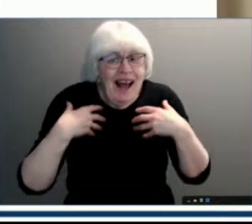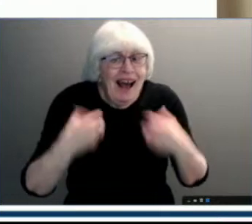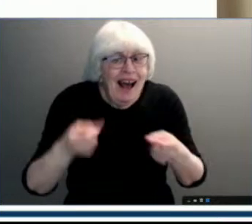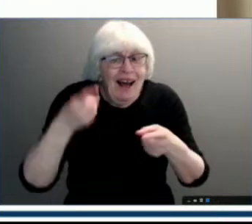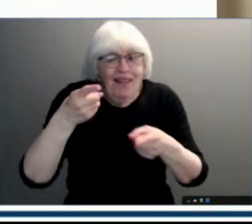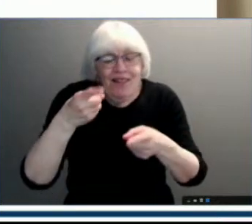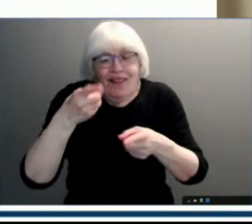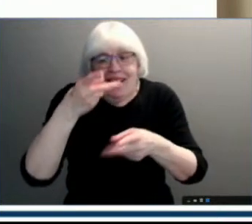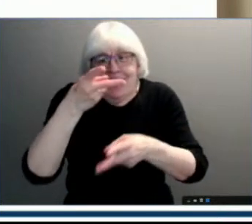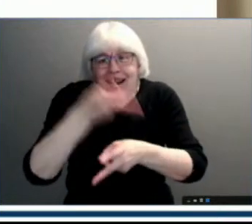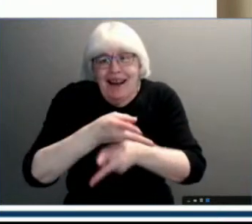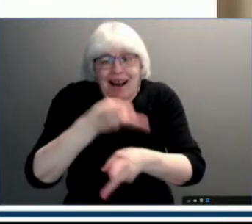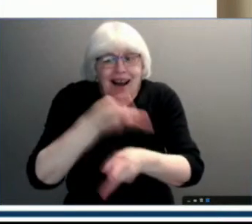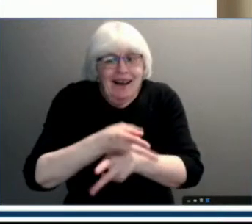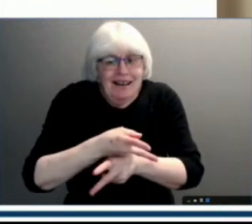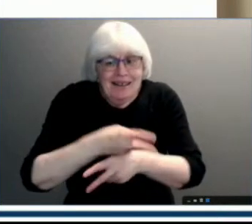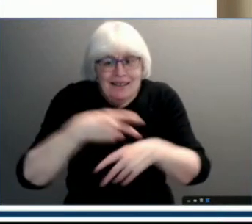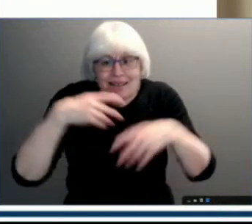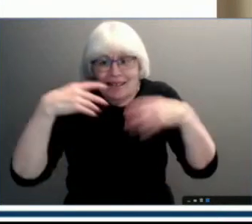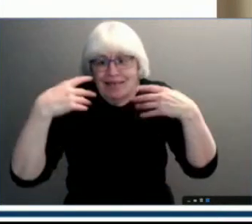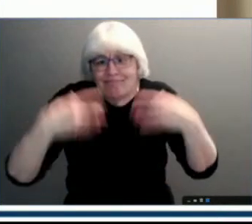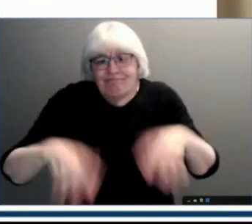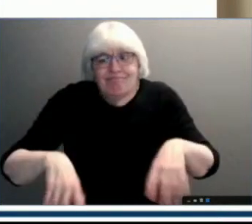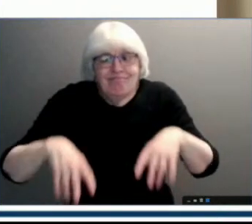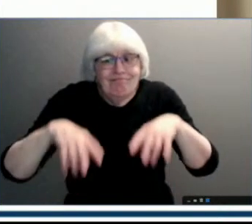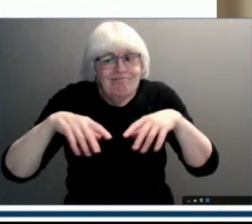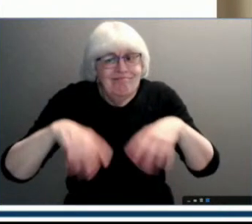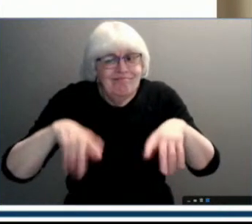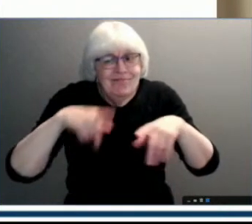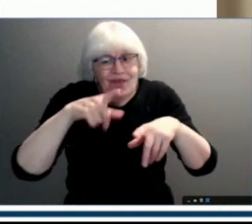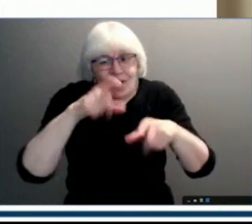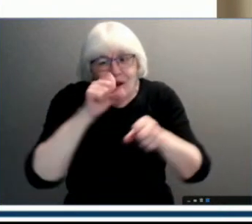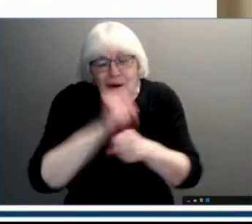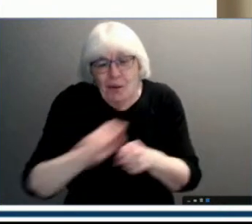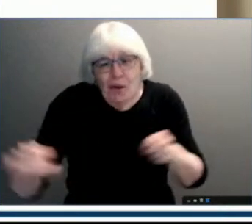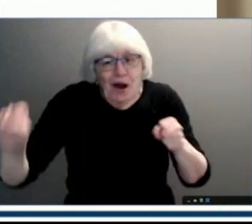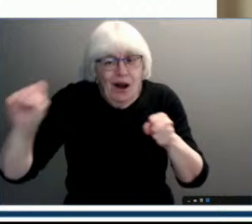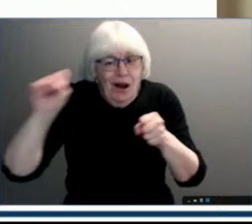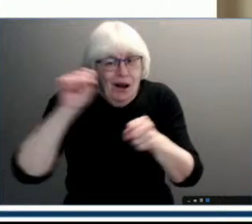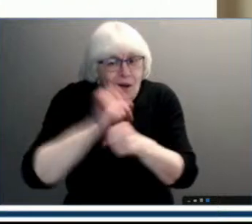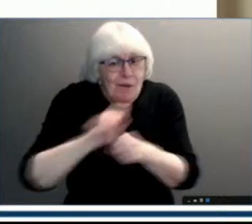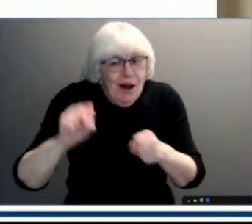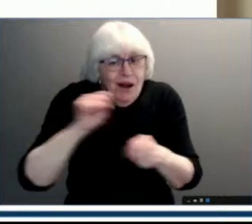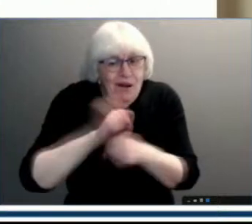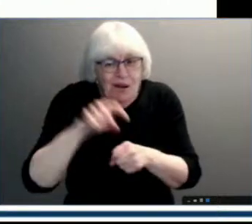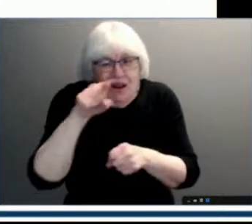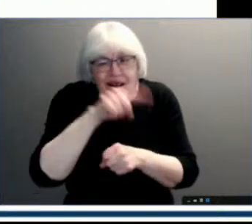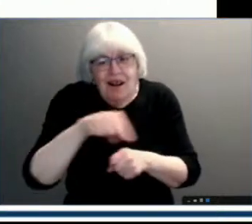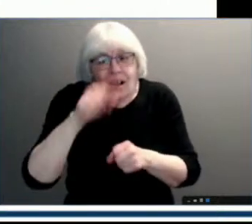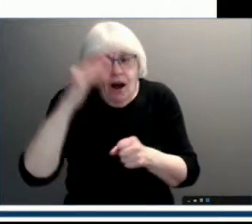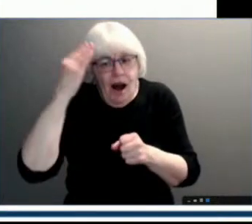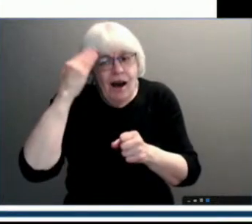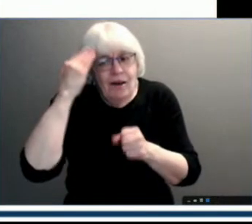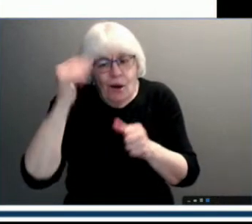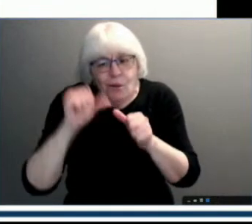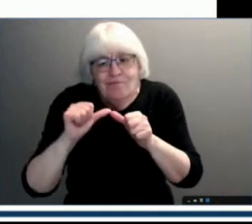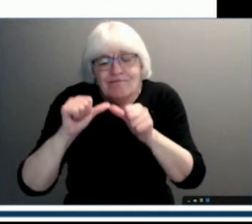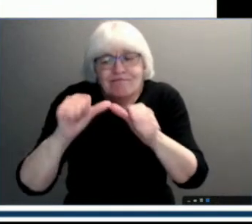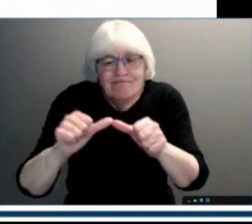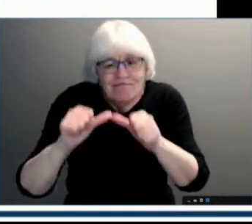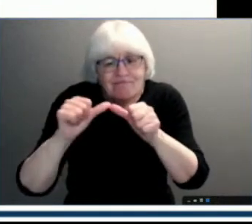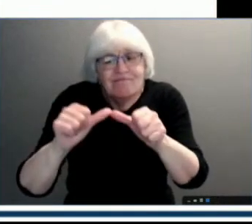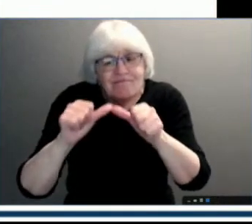they're making sure things continue to work. And I have every confidence that they'll continue to do that. Sarah, do you have a follow-up